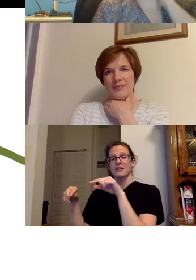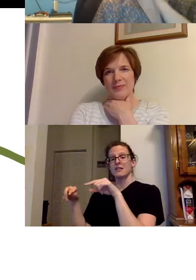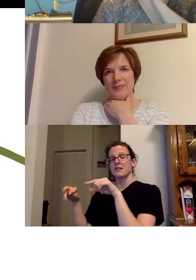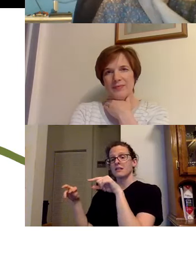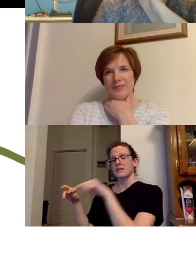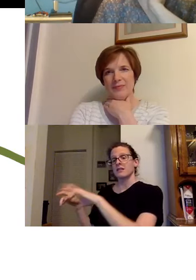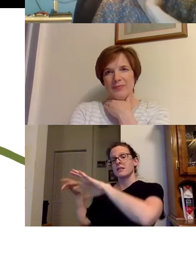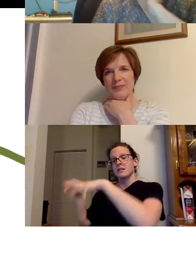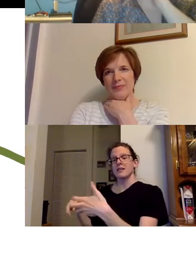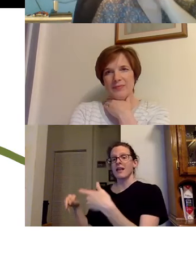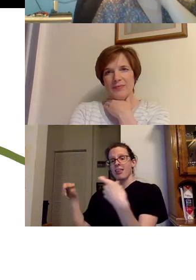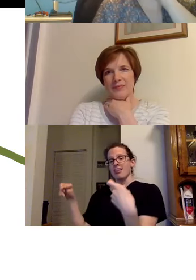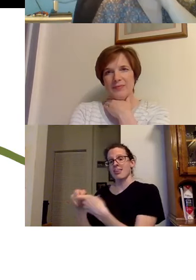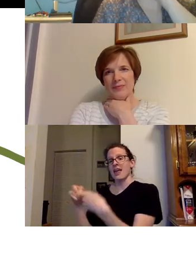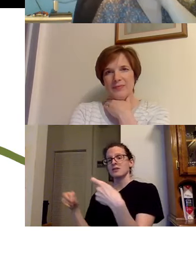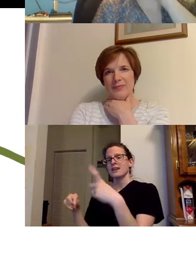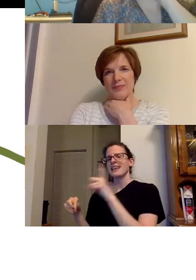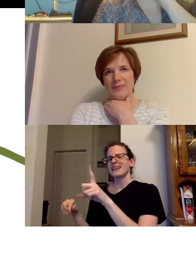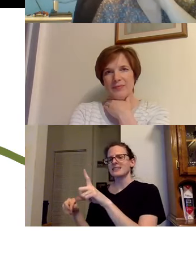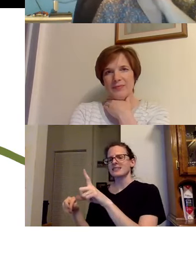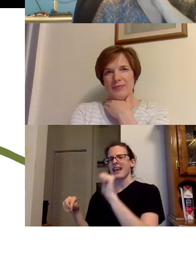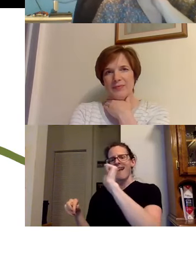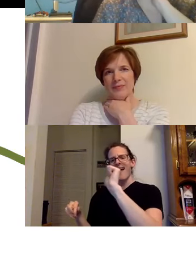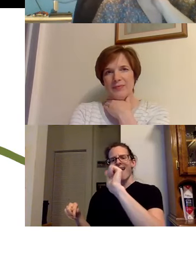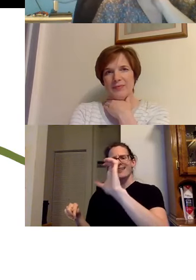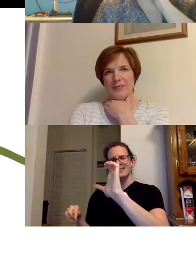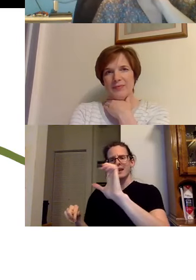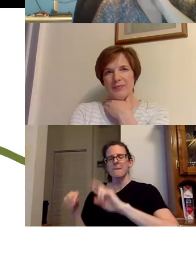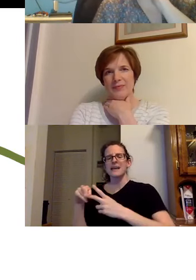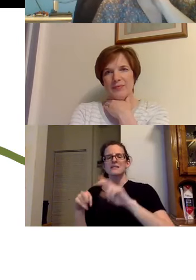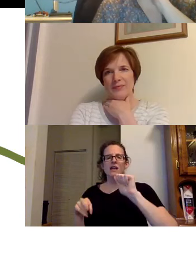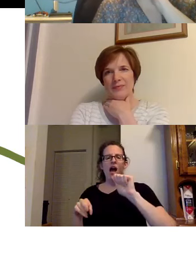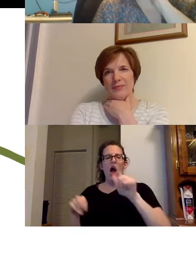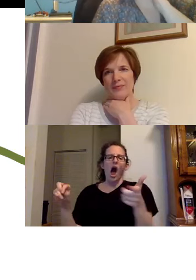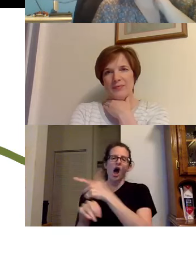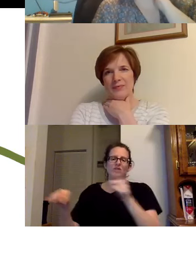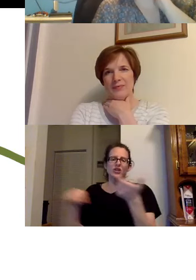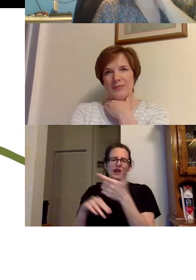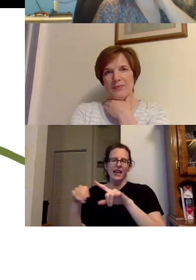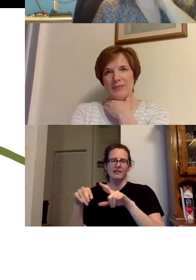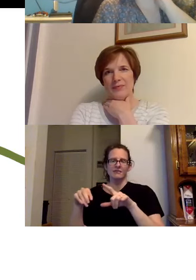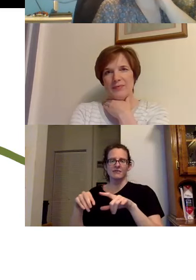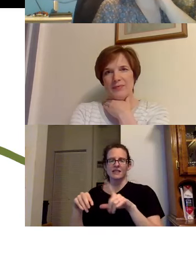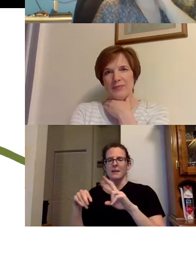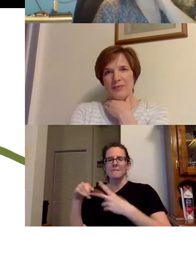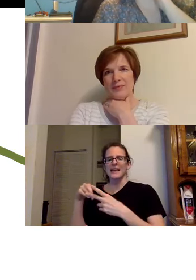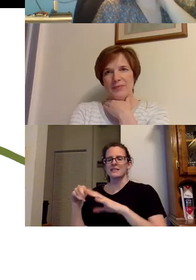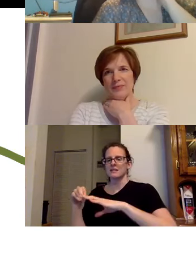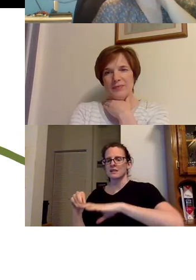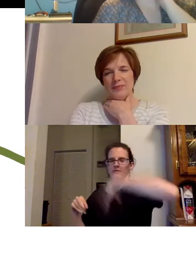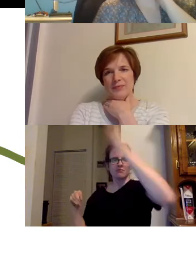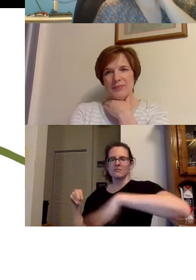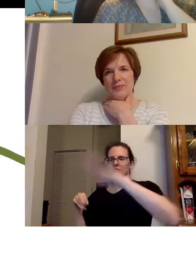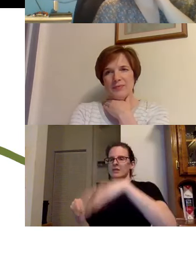electrical frequencies, they are AC frequencies, alternating current frequencies, and they are incoherent and